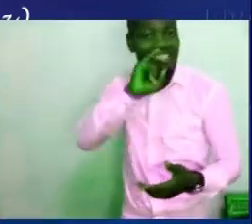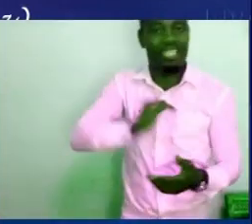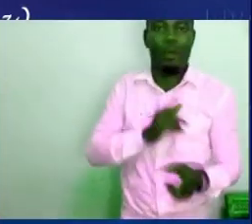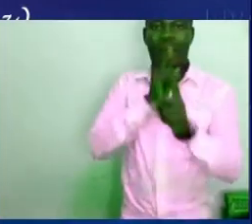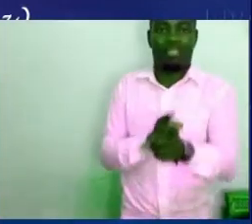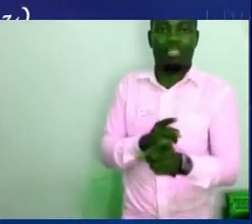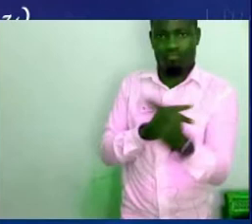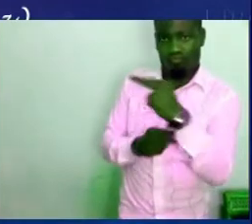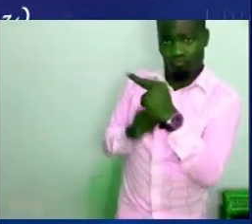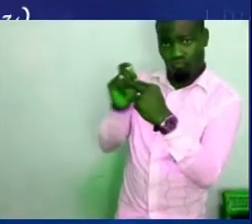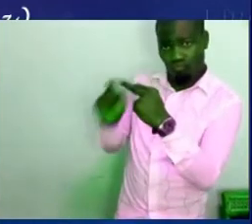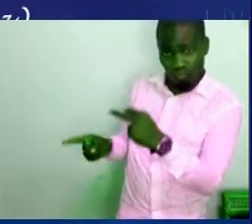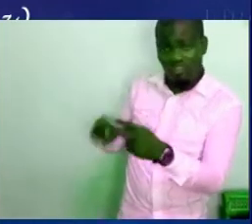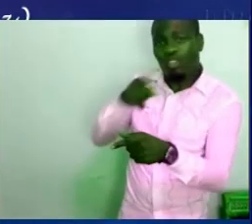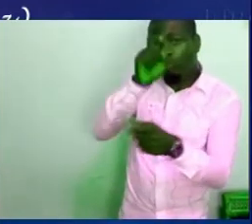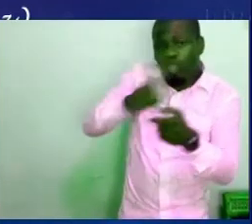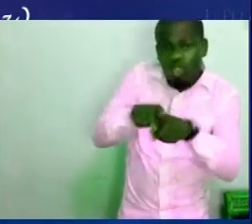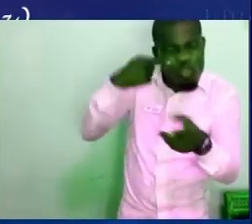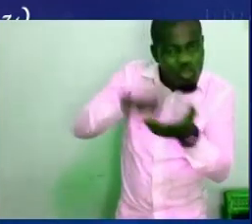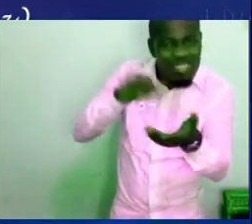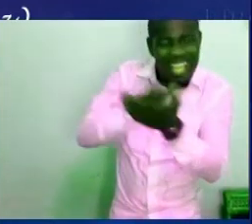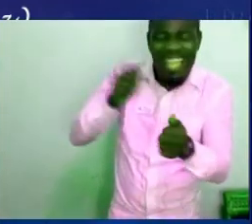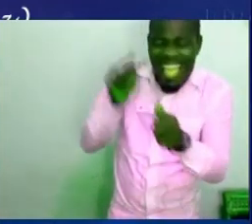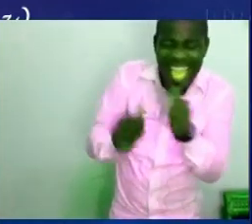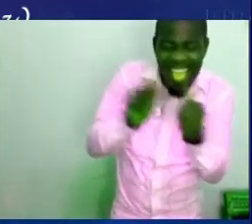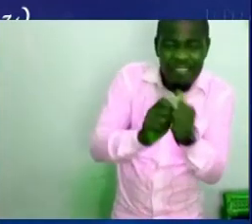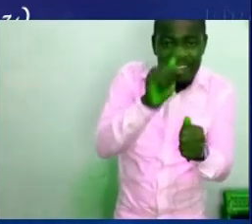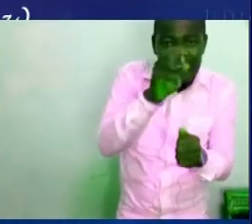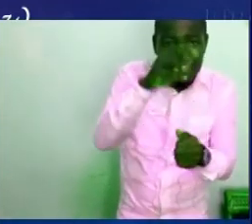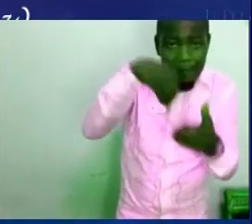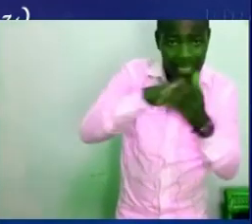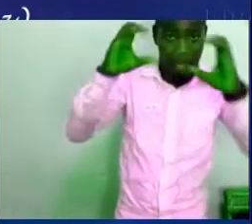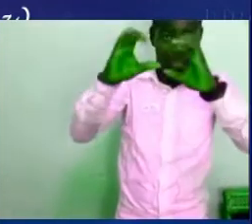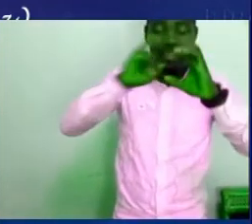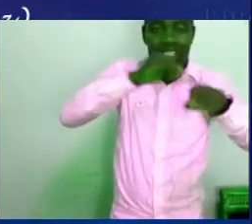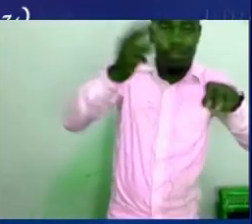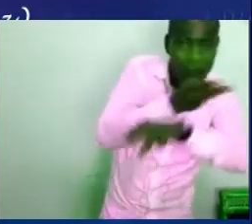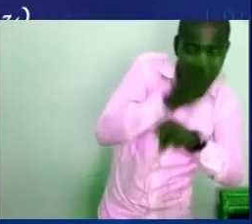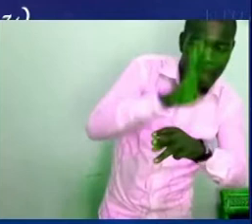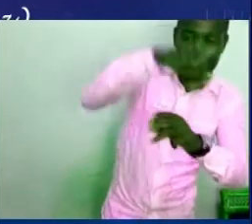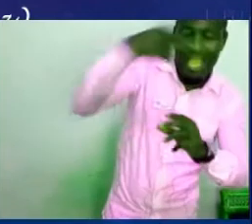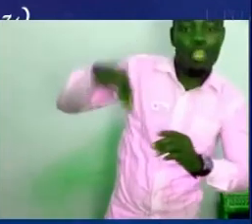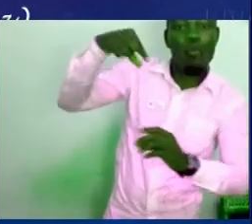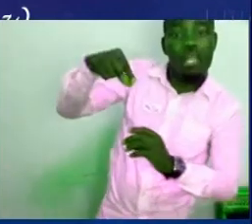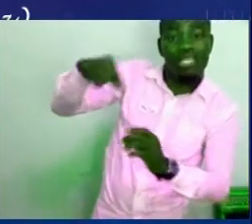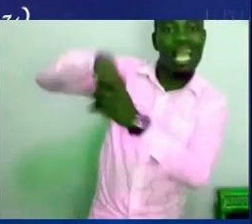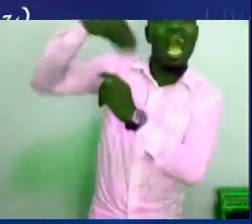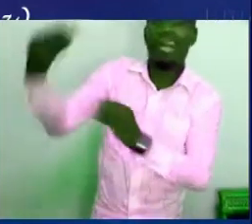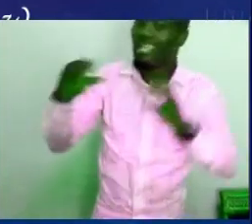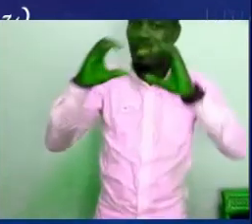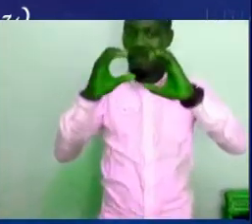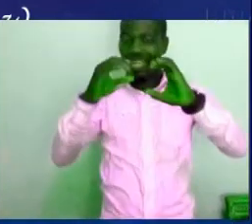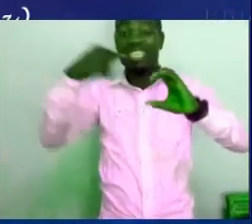18z. And that is our answer. Note that every term in the bracket is multiplied by